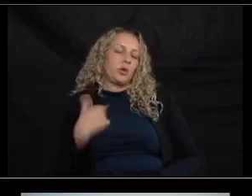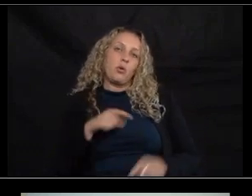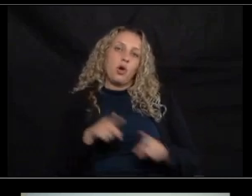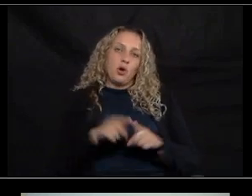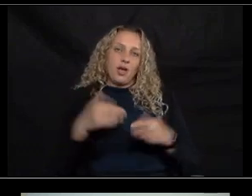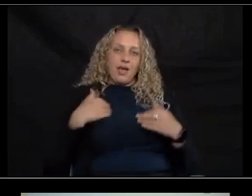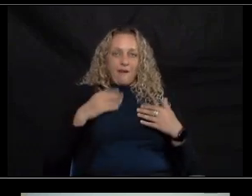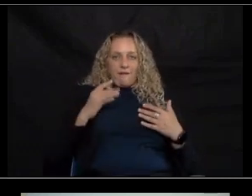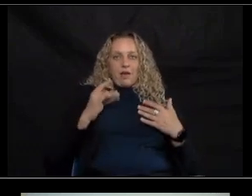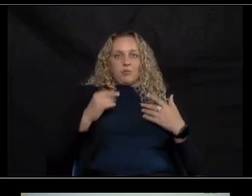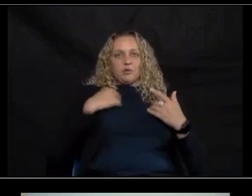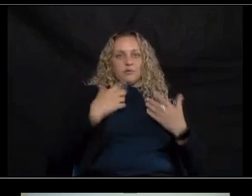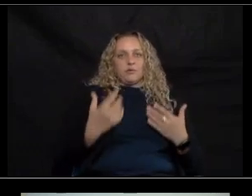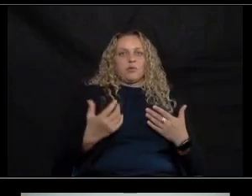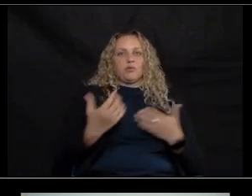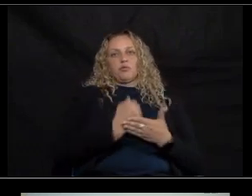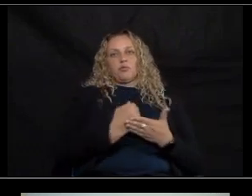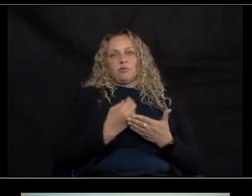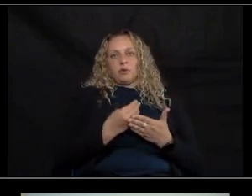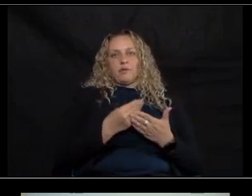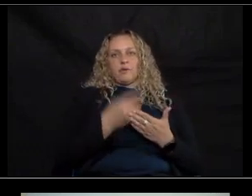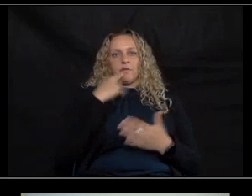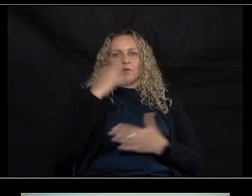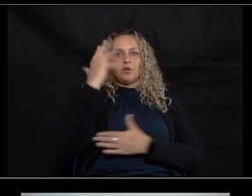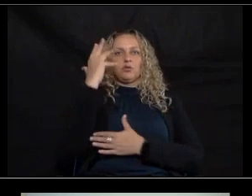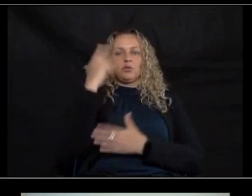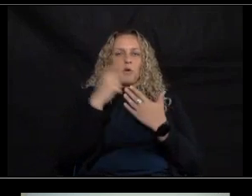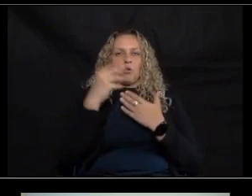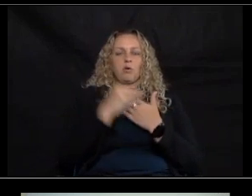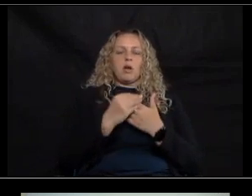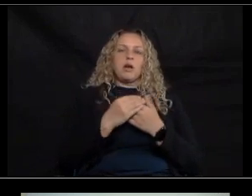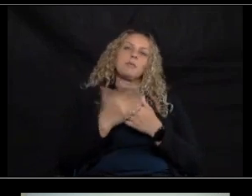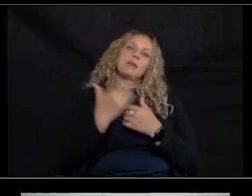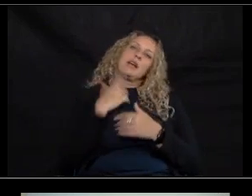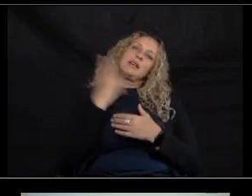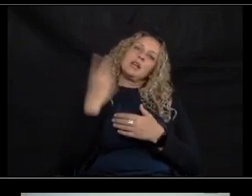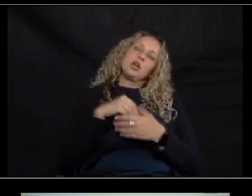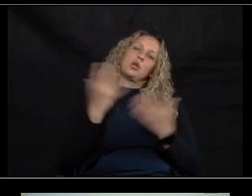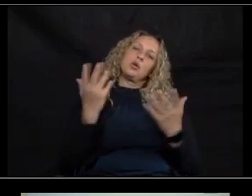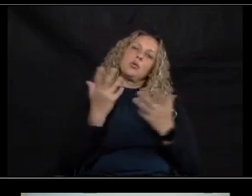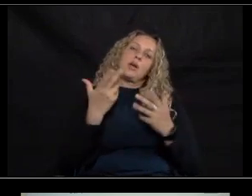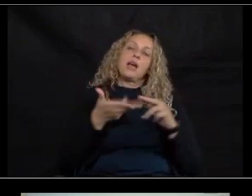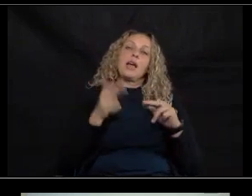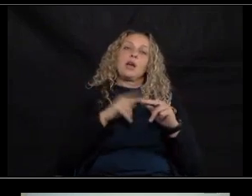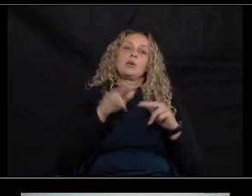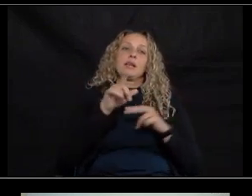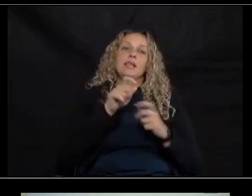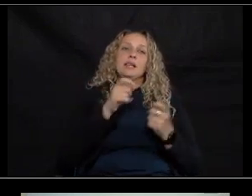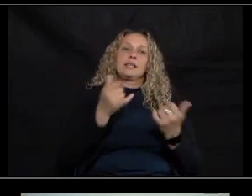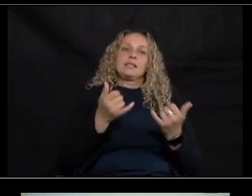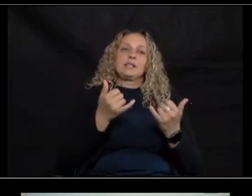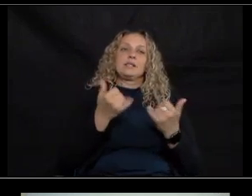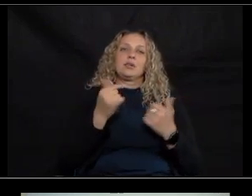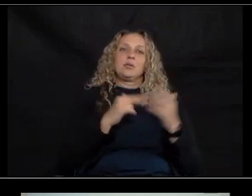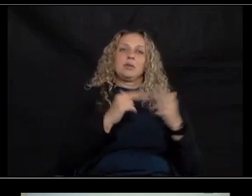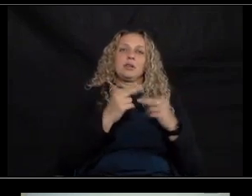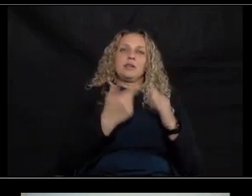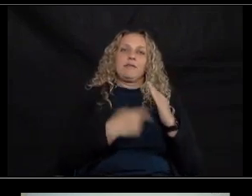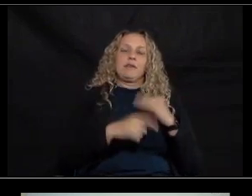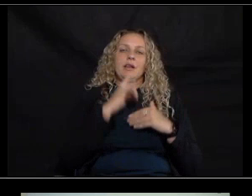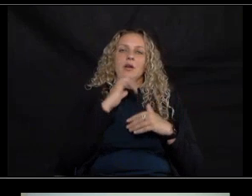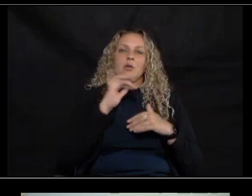have options for raising new revenue for the tree program. These include increasing the existing green building fee,